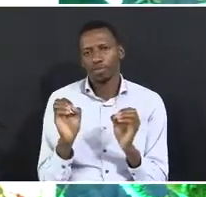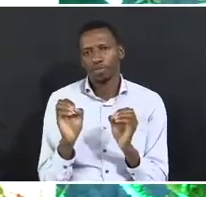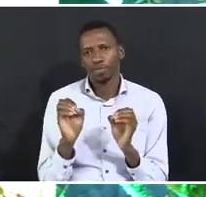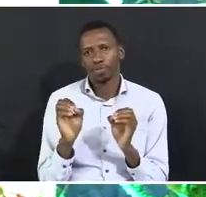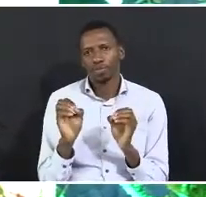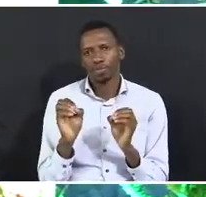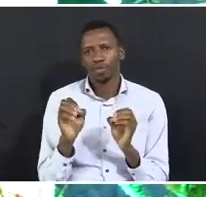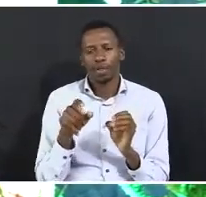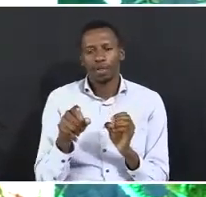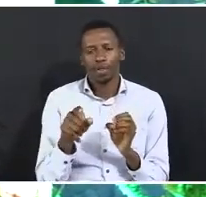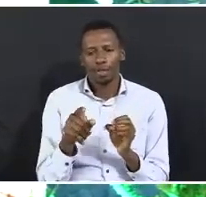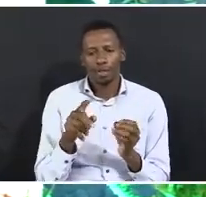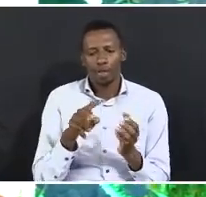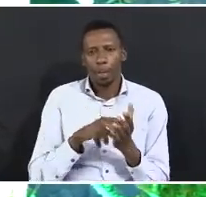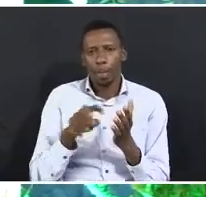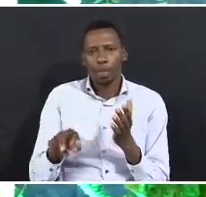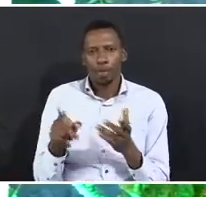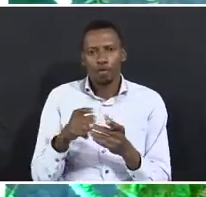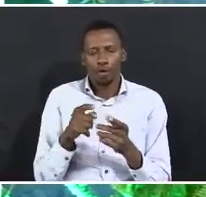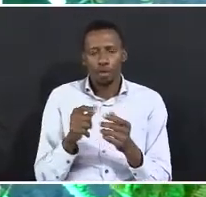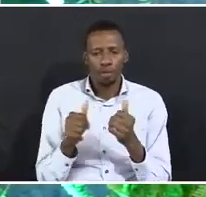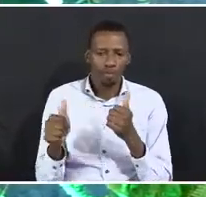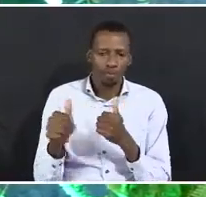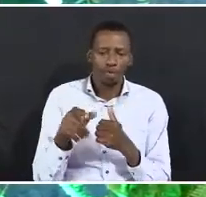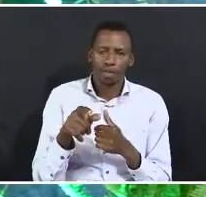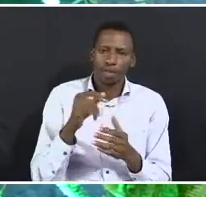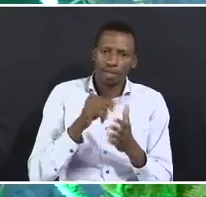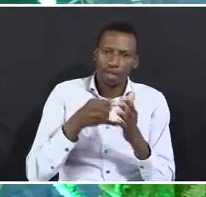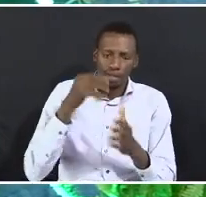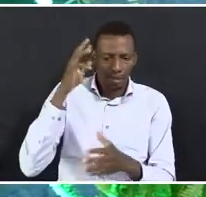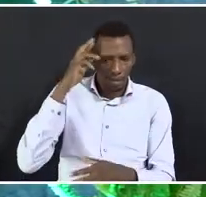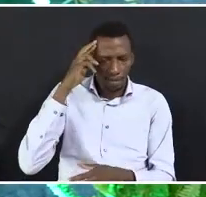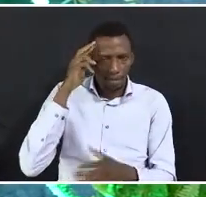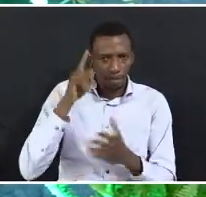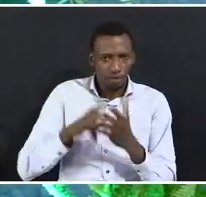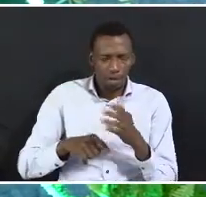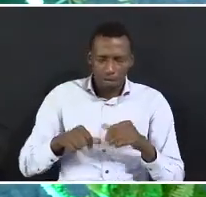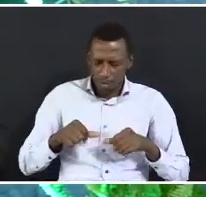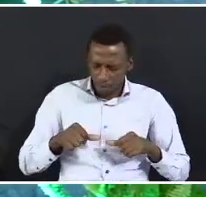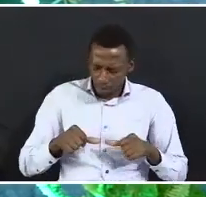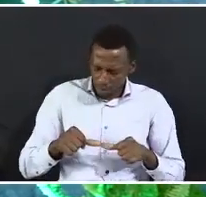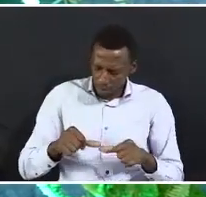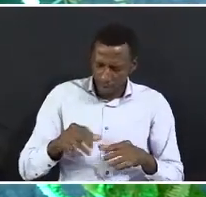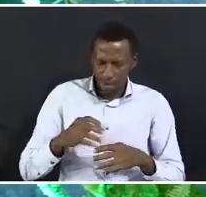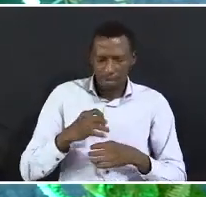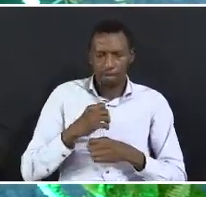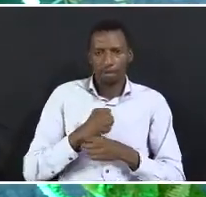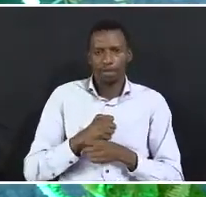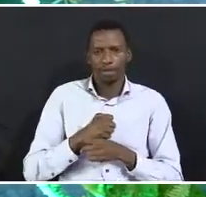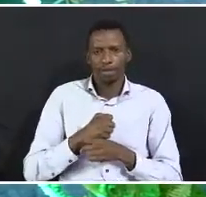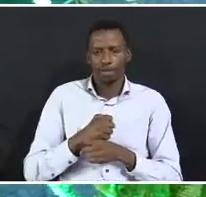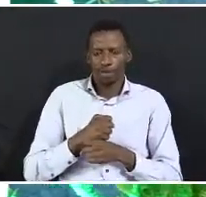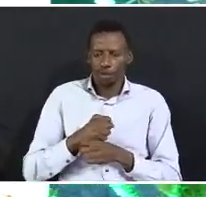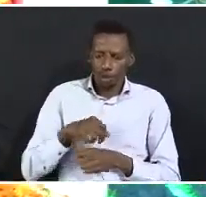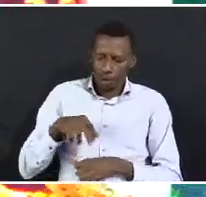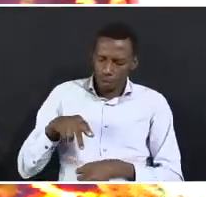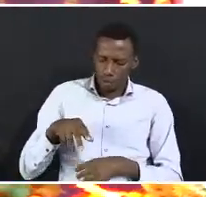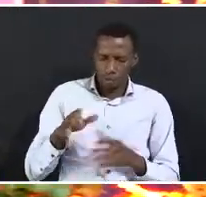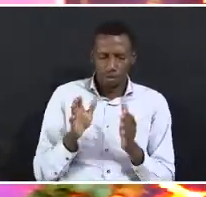you from the race. Being wounded is a reminder that you keep trusting, walking with Jesus